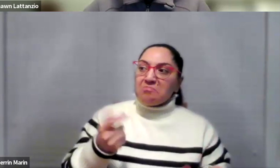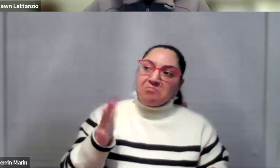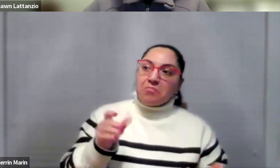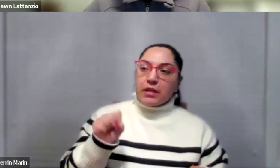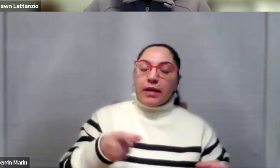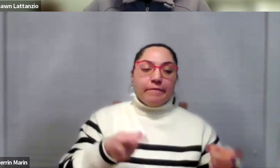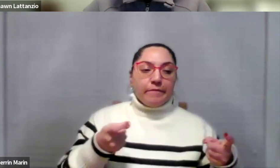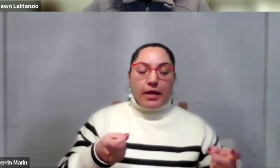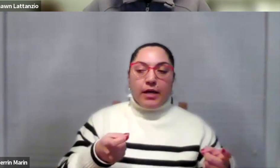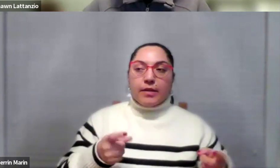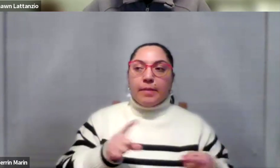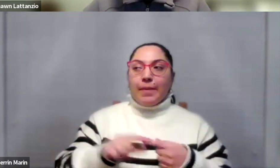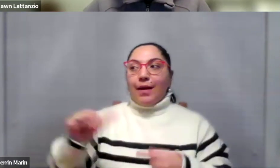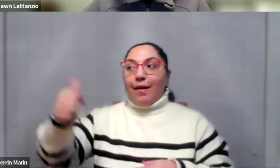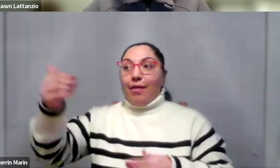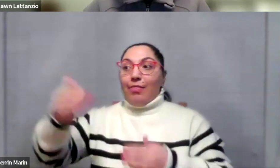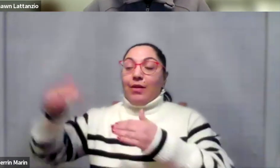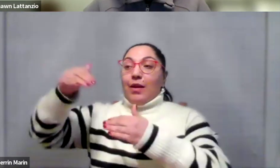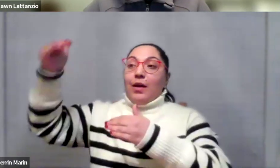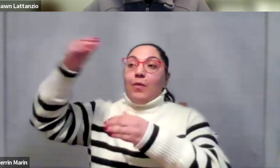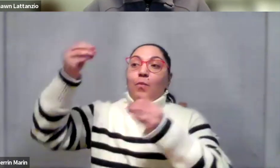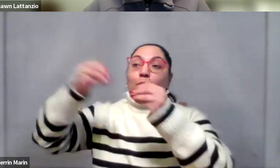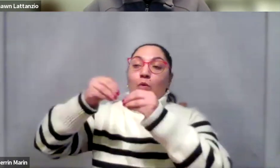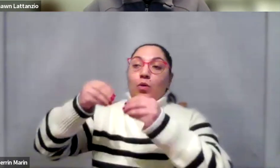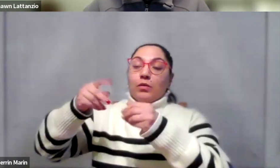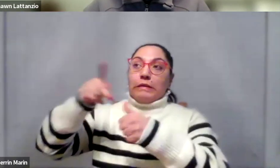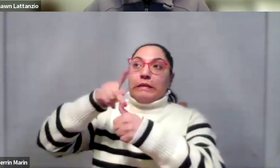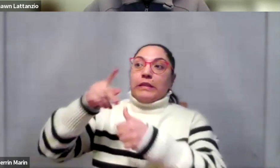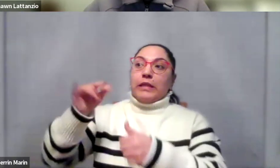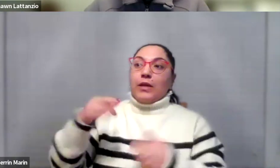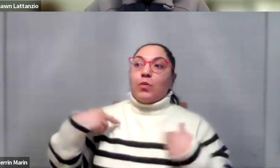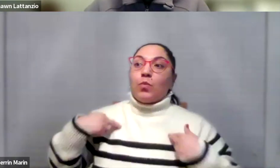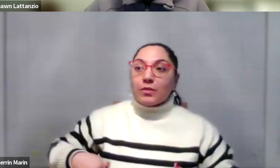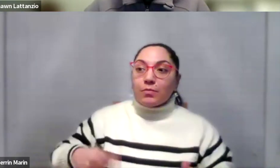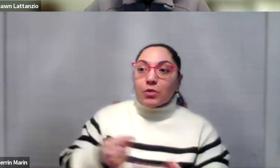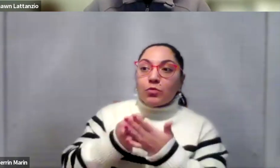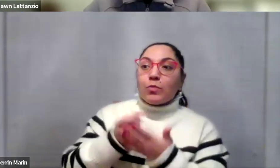quickly. But some of our higher level services like residential treatment or